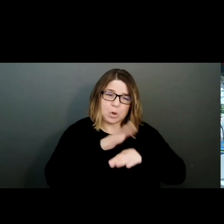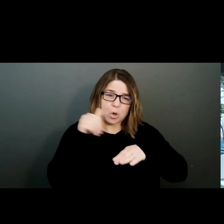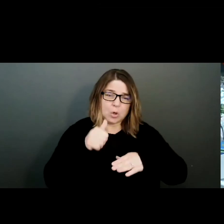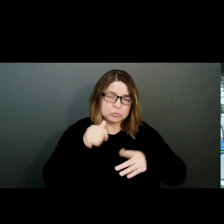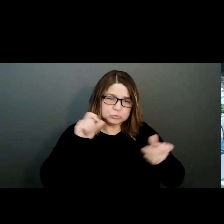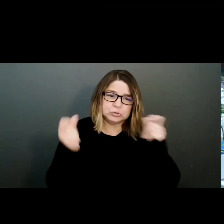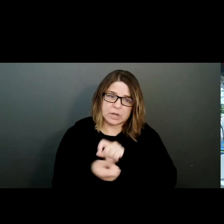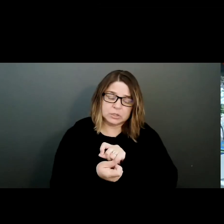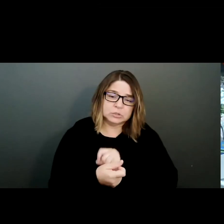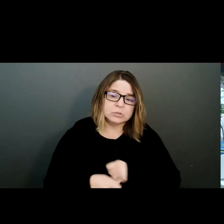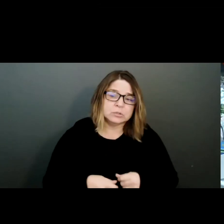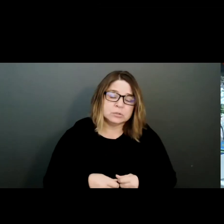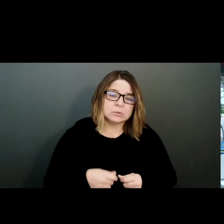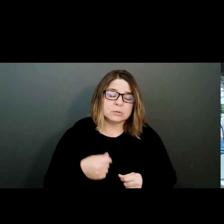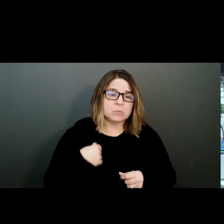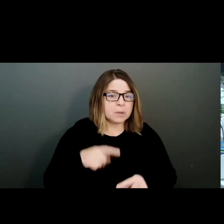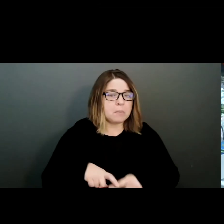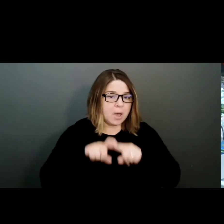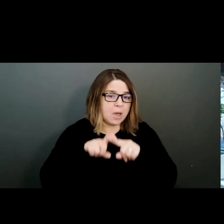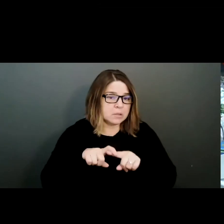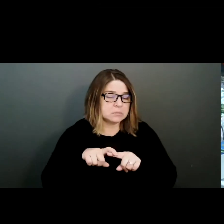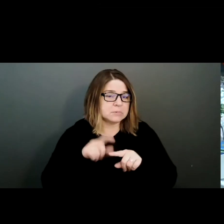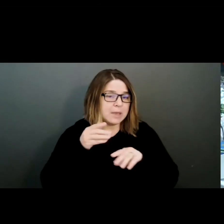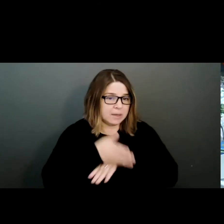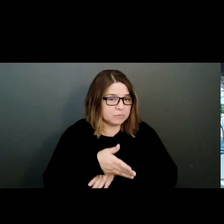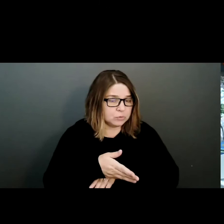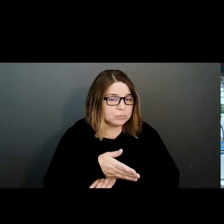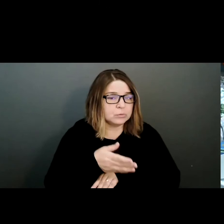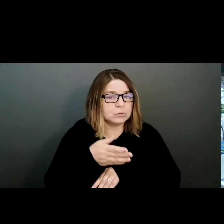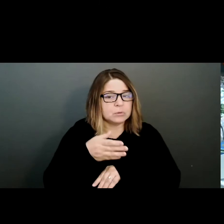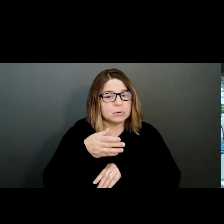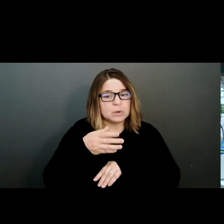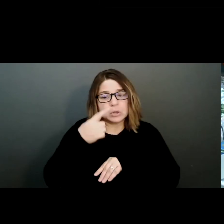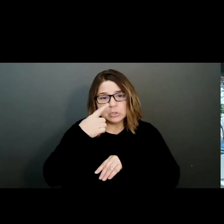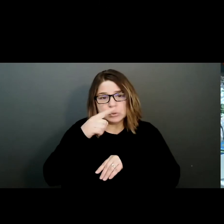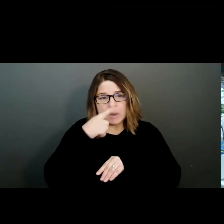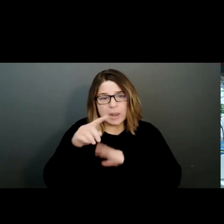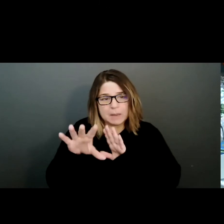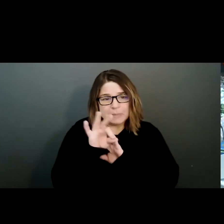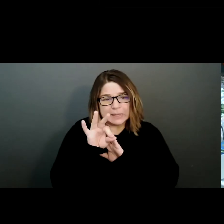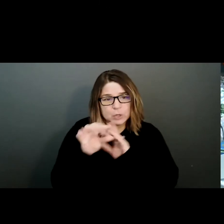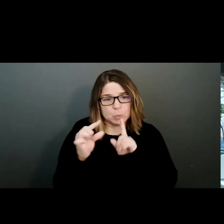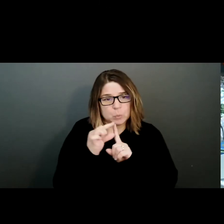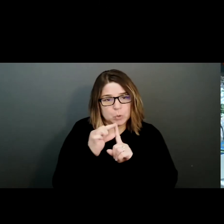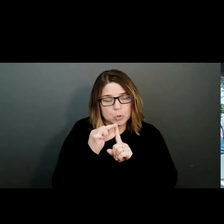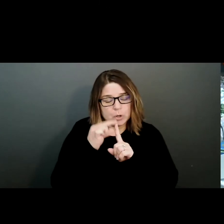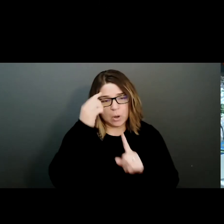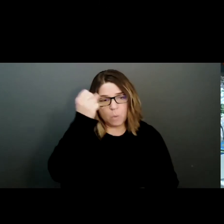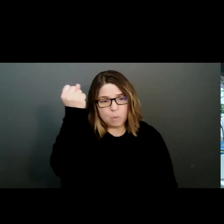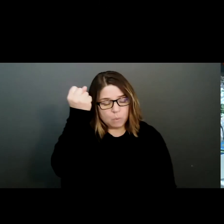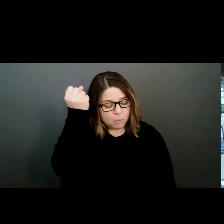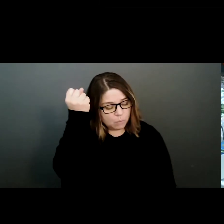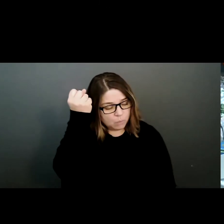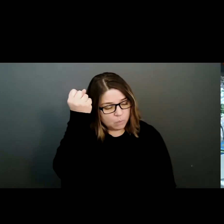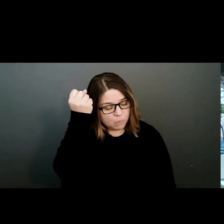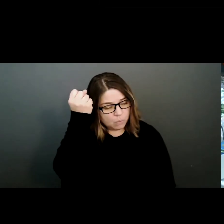this statement, we usually take a pause, but what I'll ask is that you choose a word and hold that word and put it into